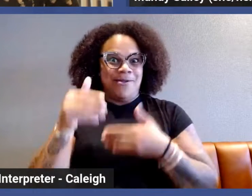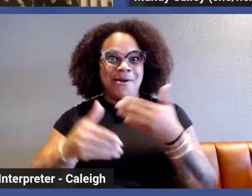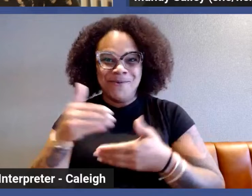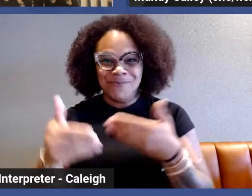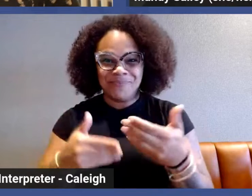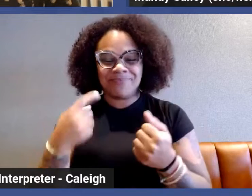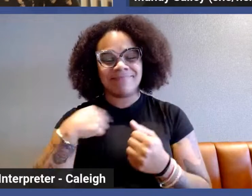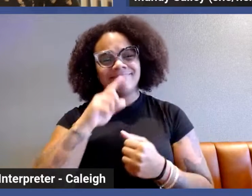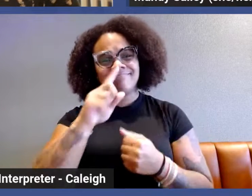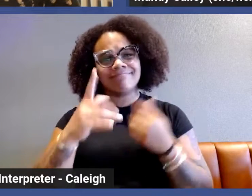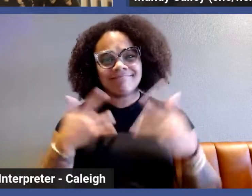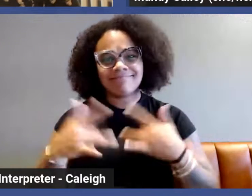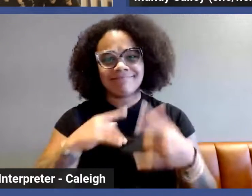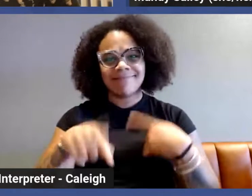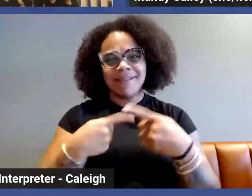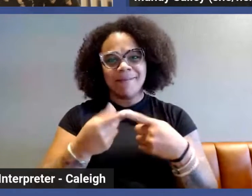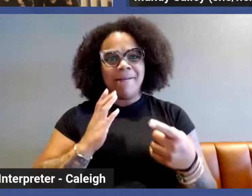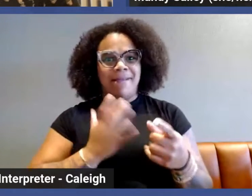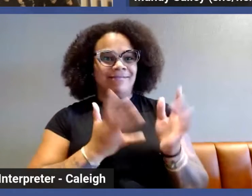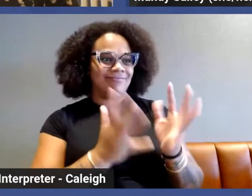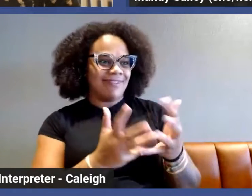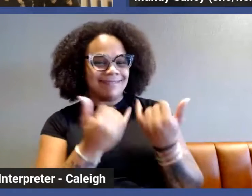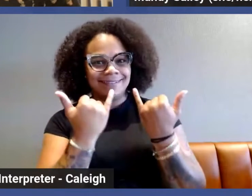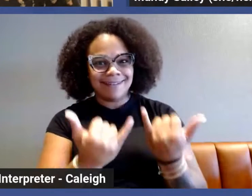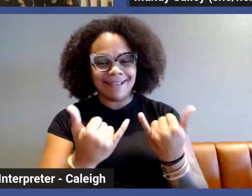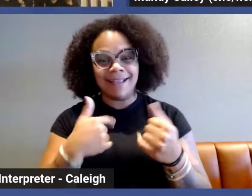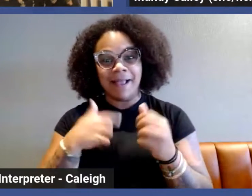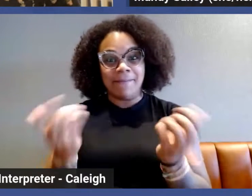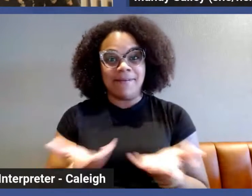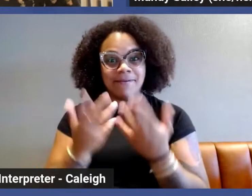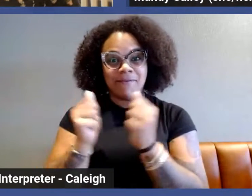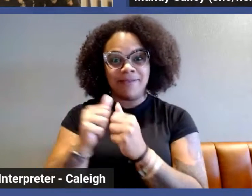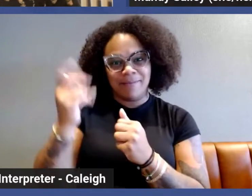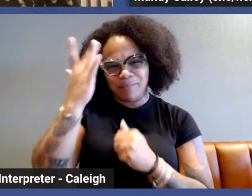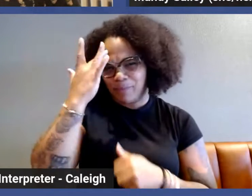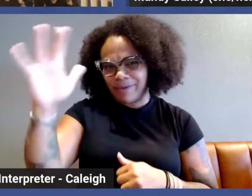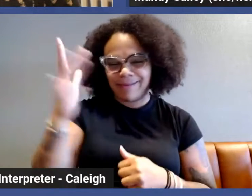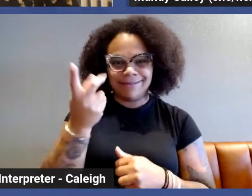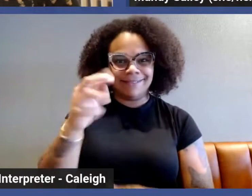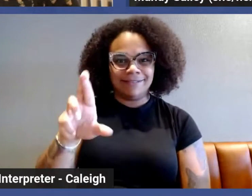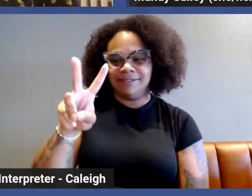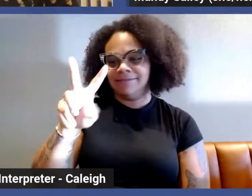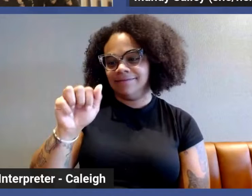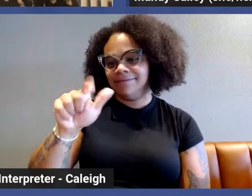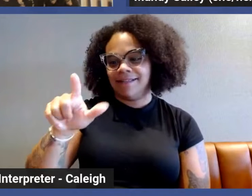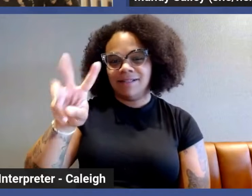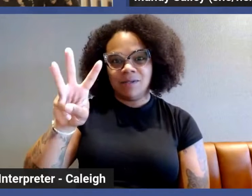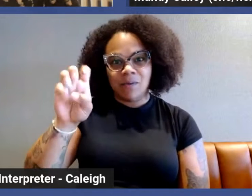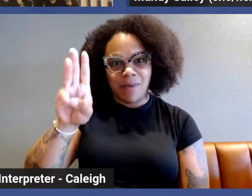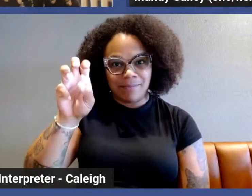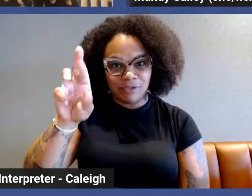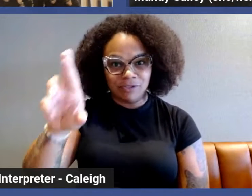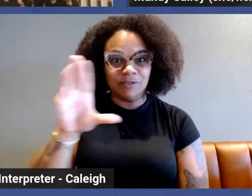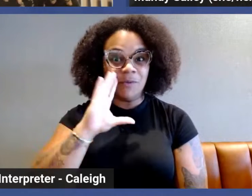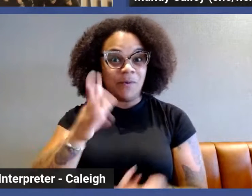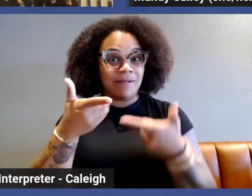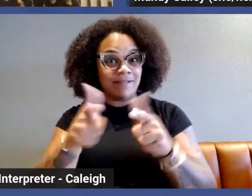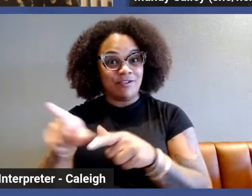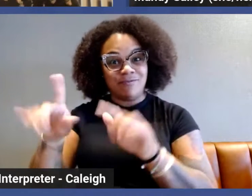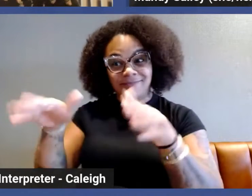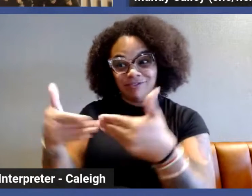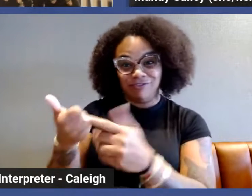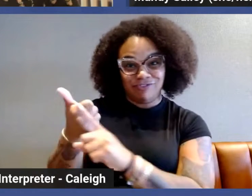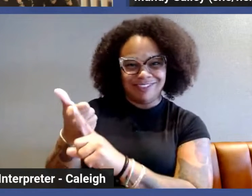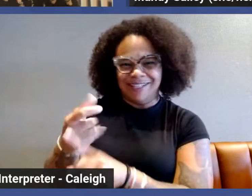my conversation today. I am joined by the brilliant Dr. Val Webber, and I'm going to have you introduce yourself in just